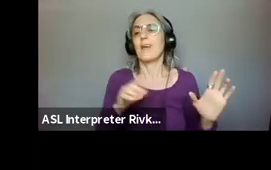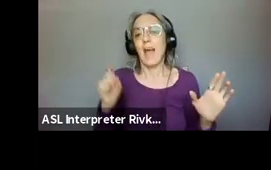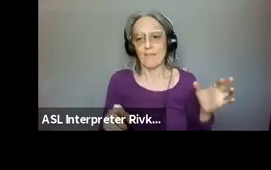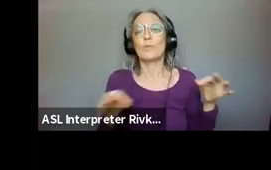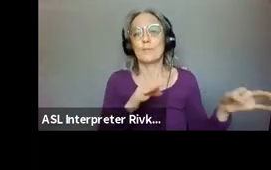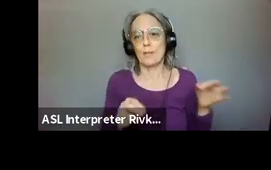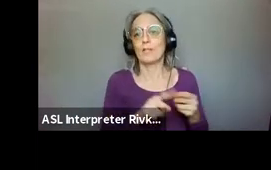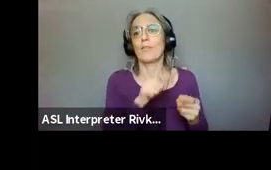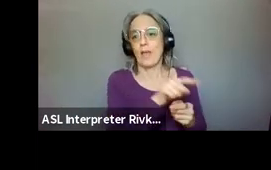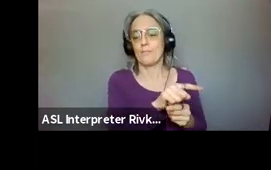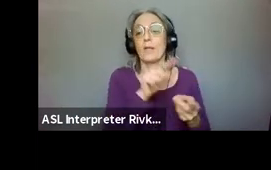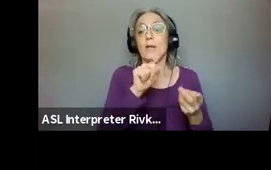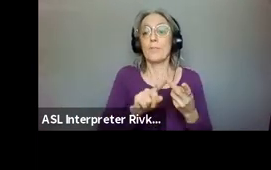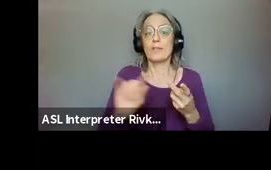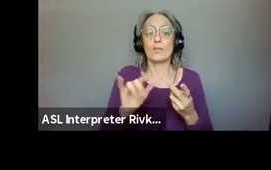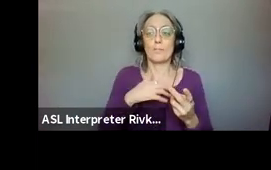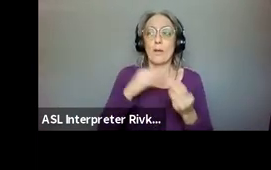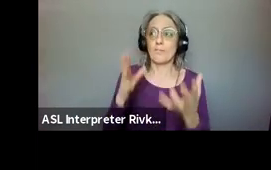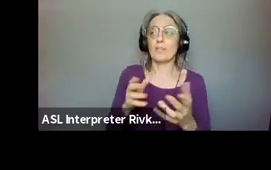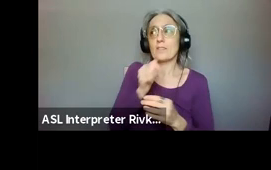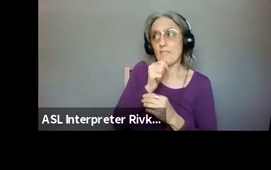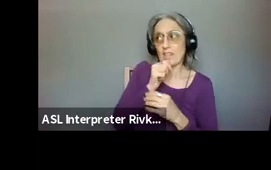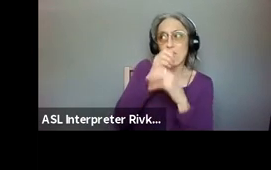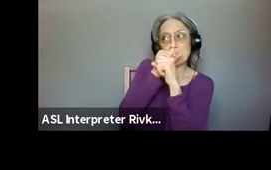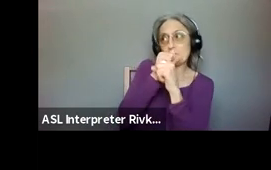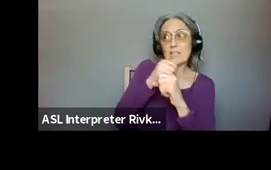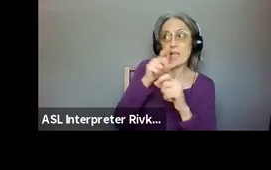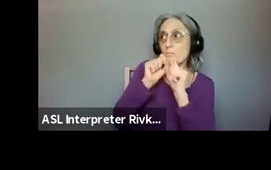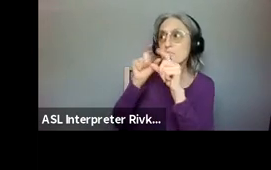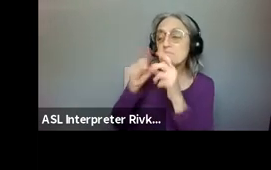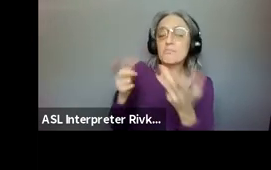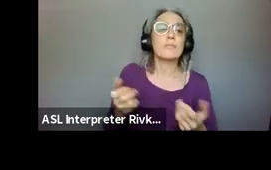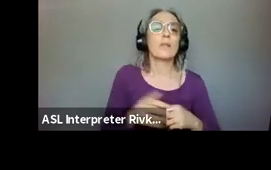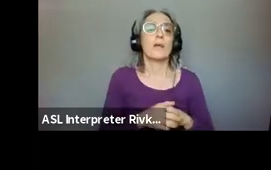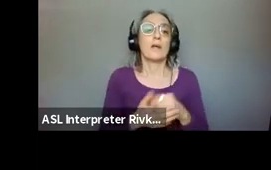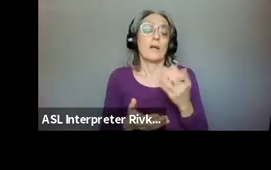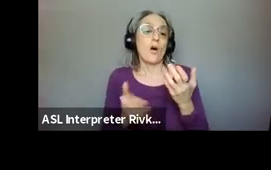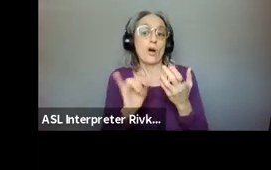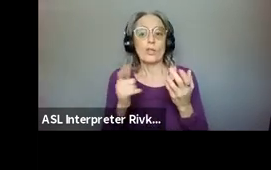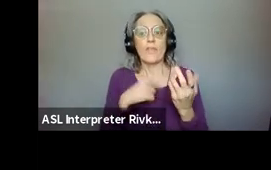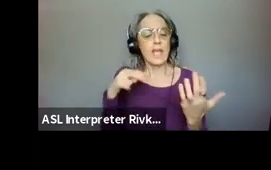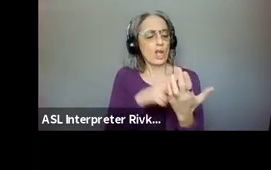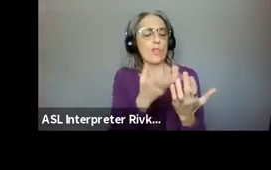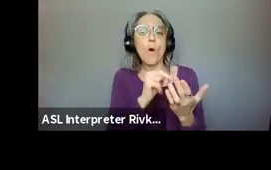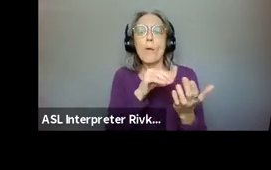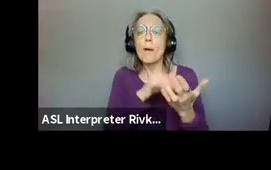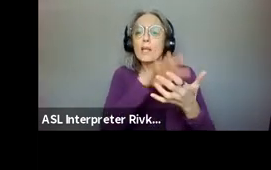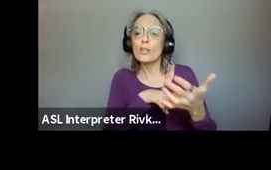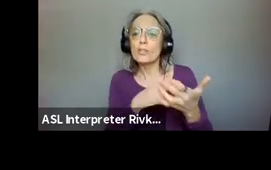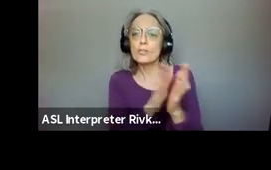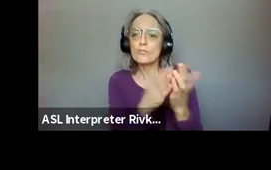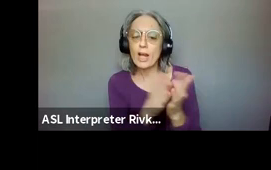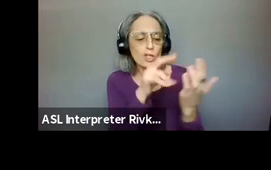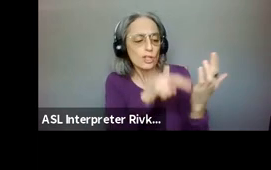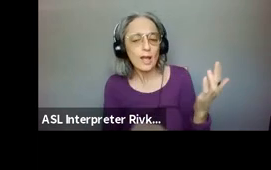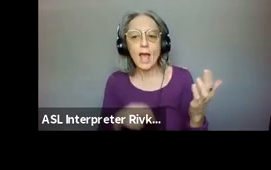to confidentiality of their personal information and to review their personal records, whether that be medical records or housing records, anything like that. They